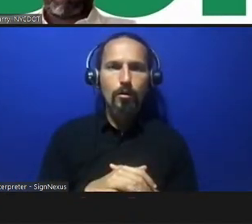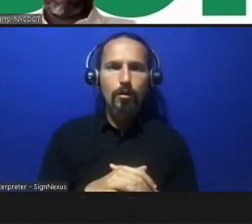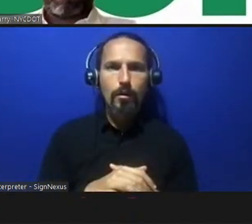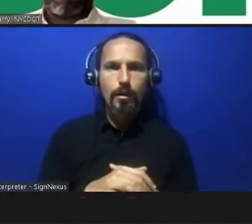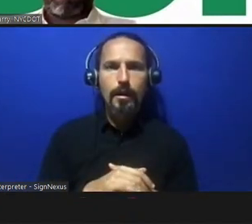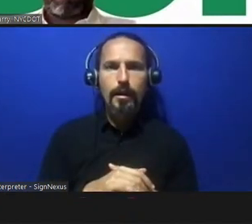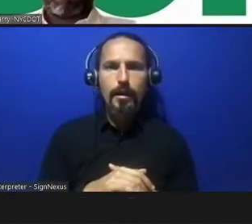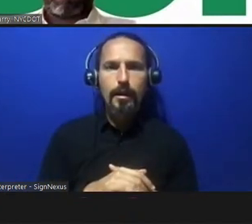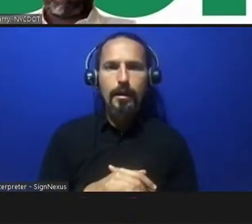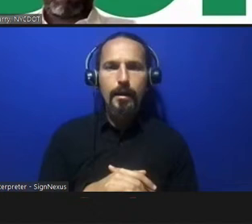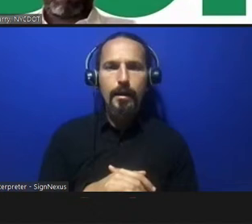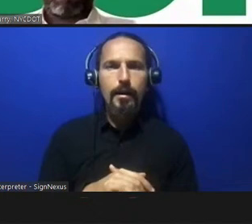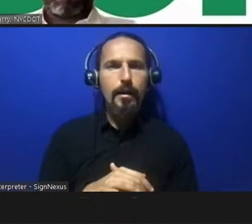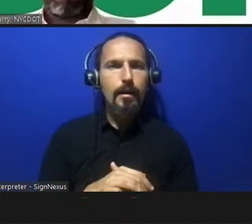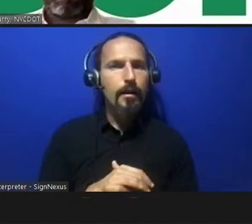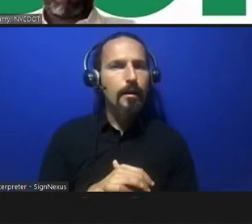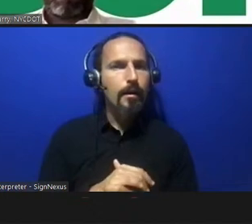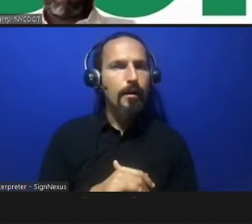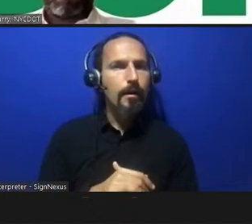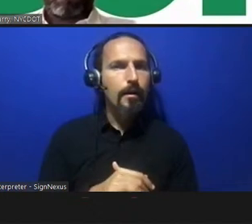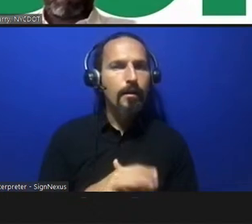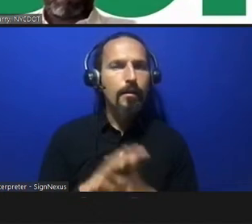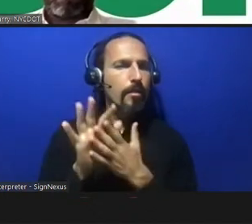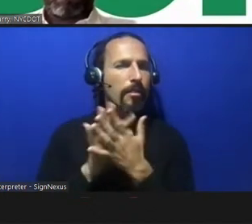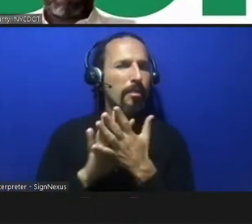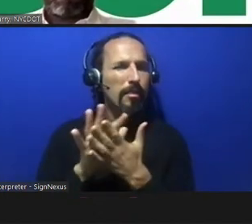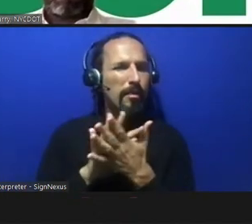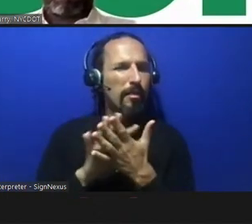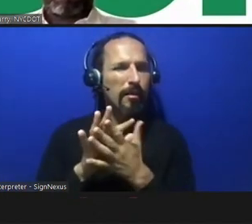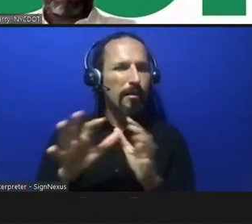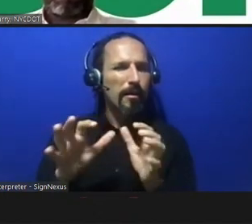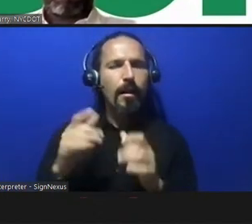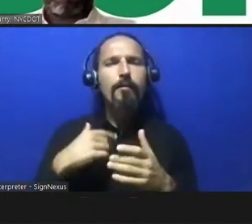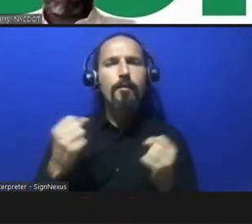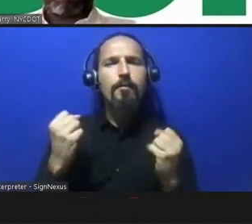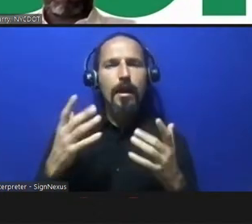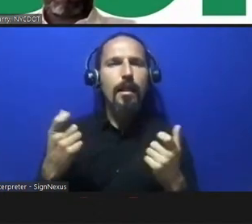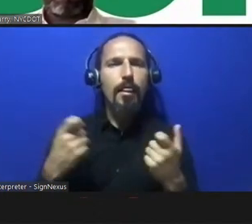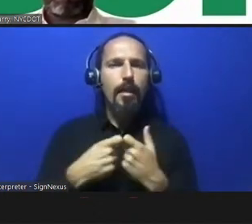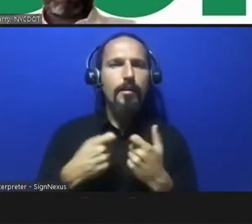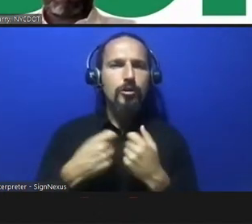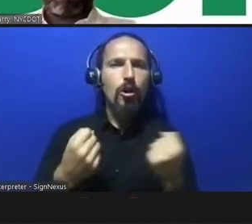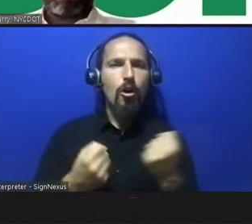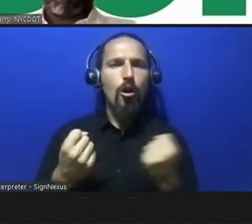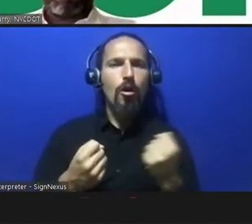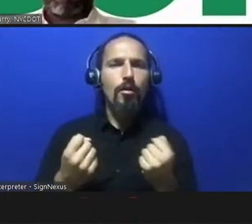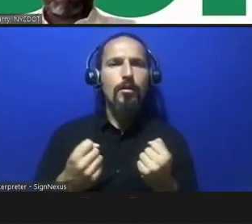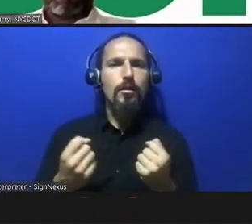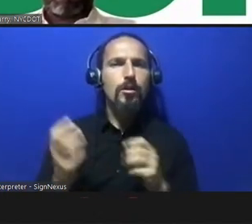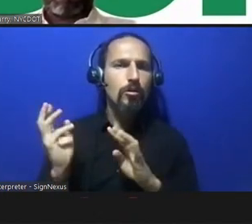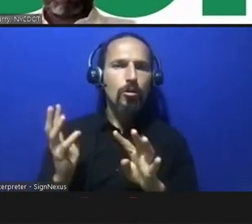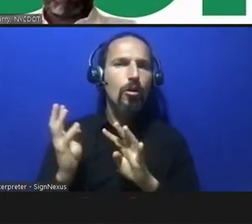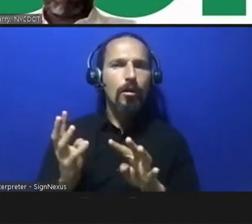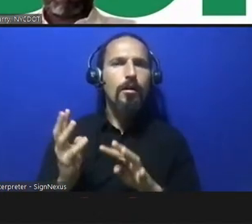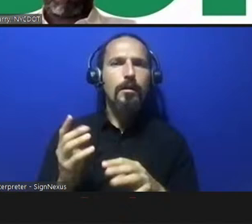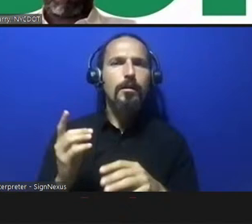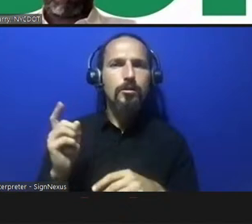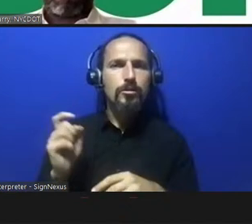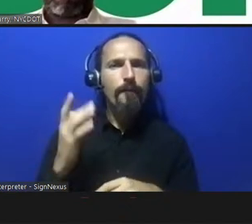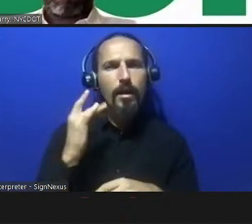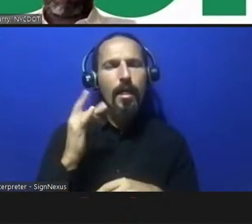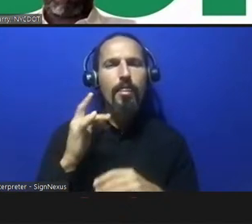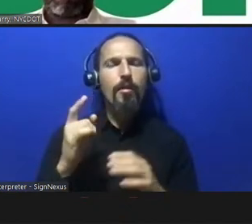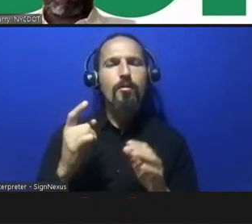don't mention first of all we have so many electric cars now coming in they should have the california amended in new york